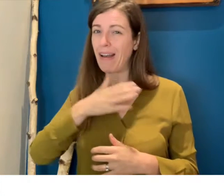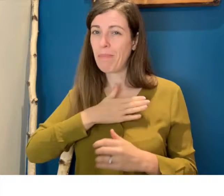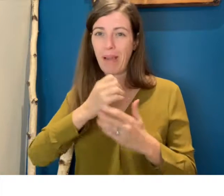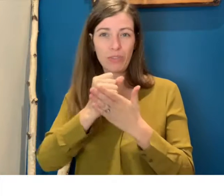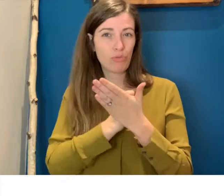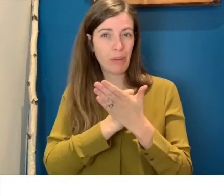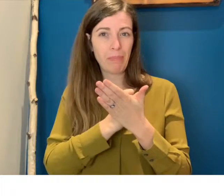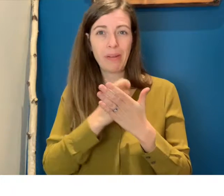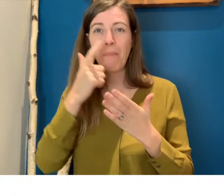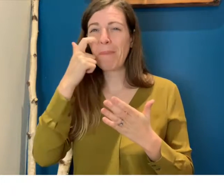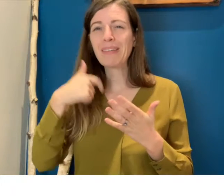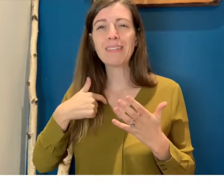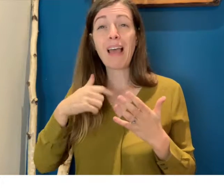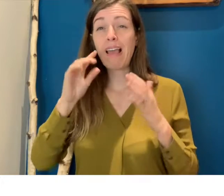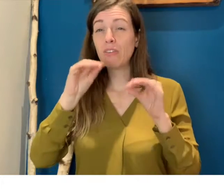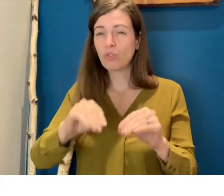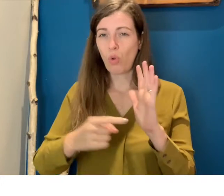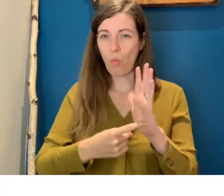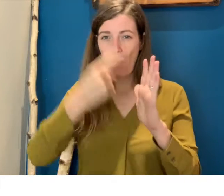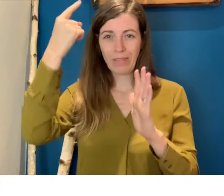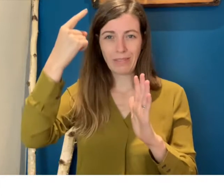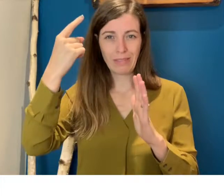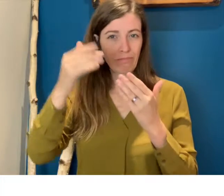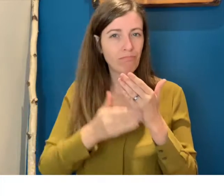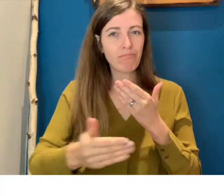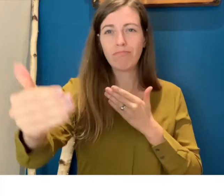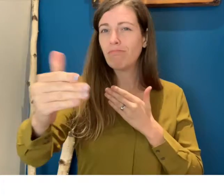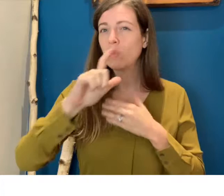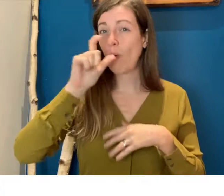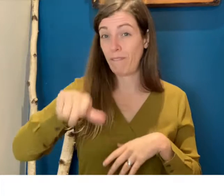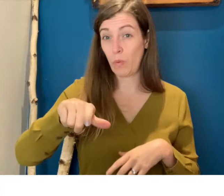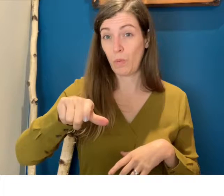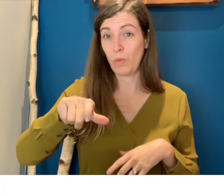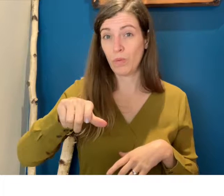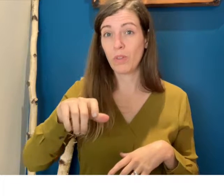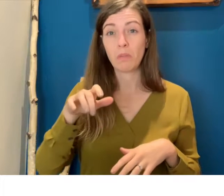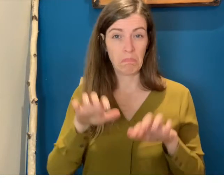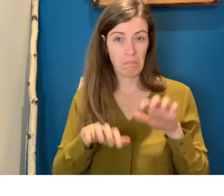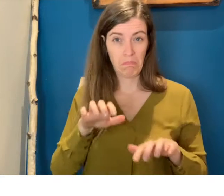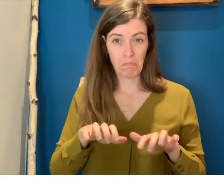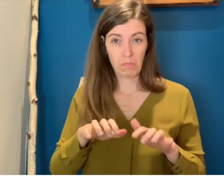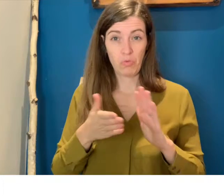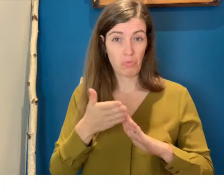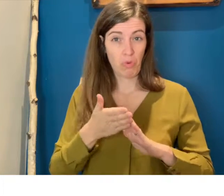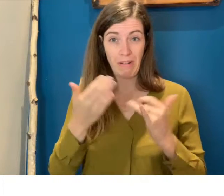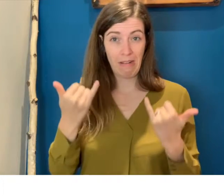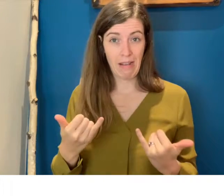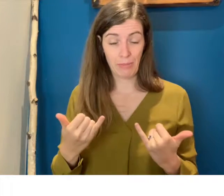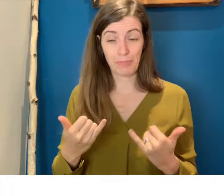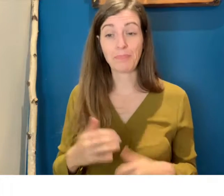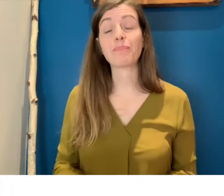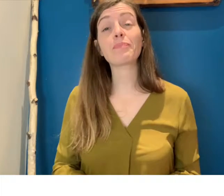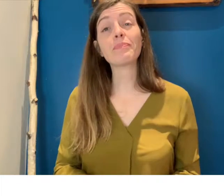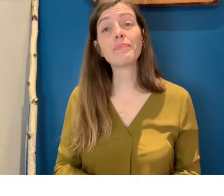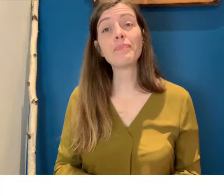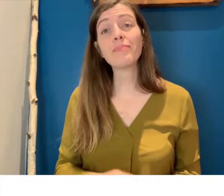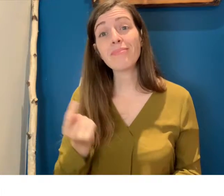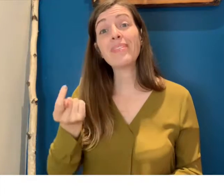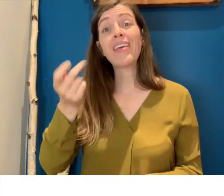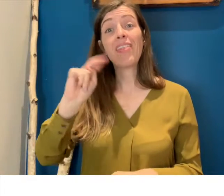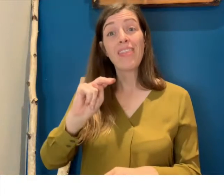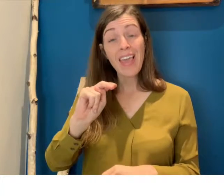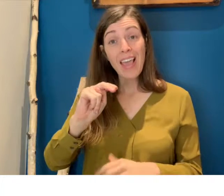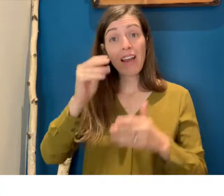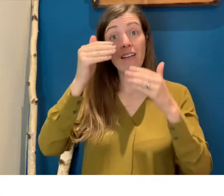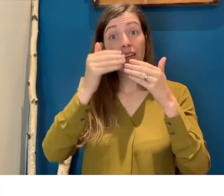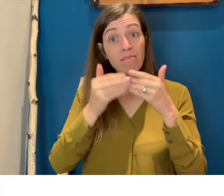You notice that I typed that in the console, not in my script, and that's because you only have to install packages the first time you ever want to use them. So